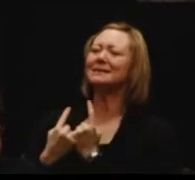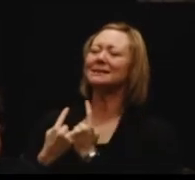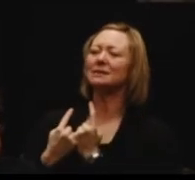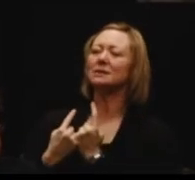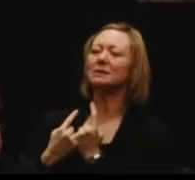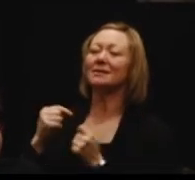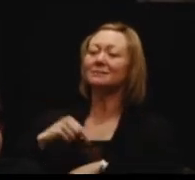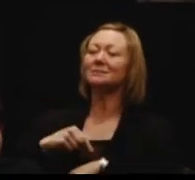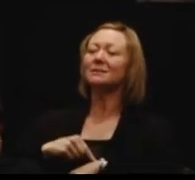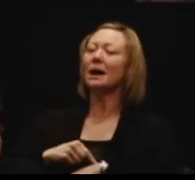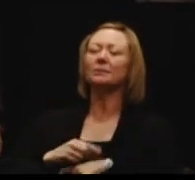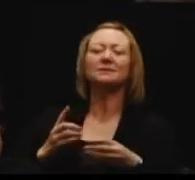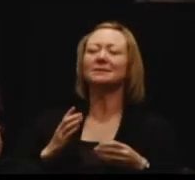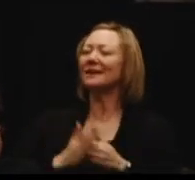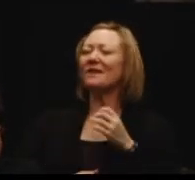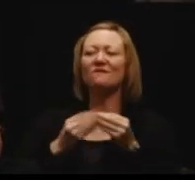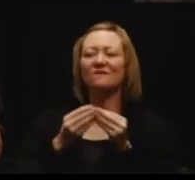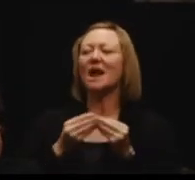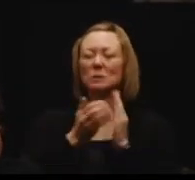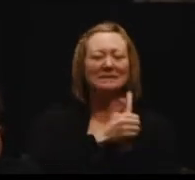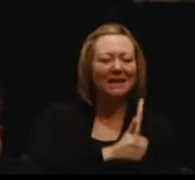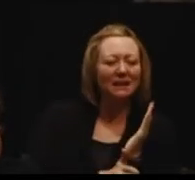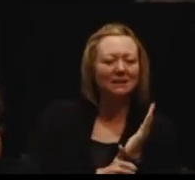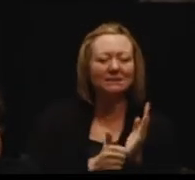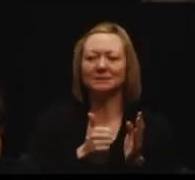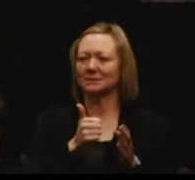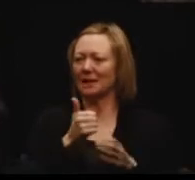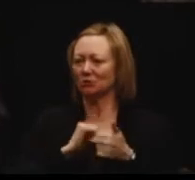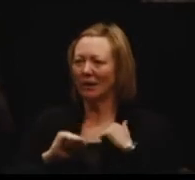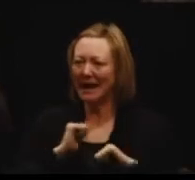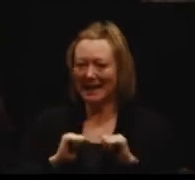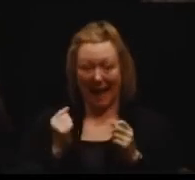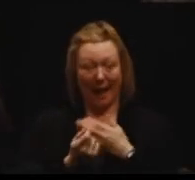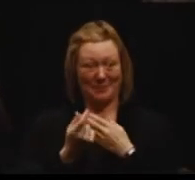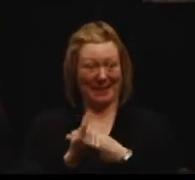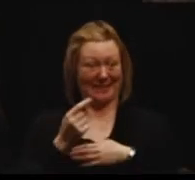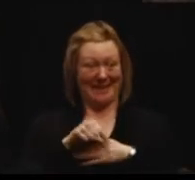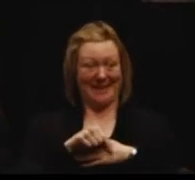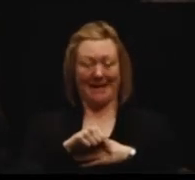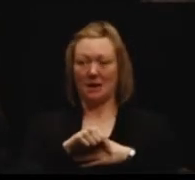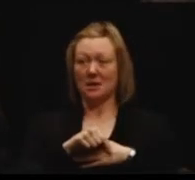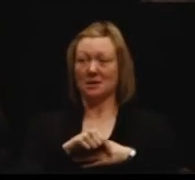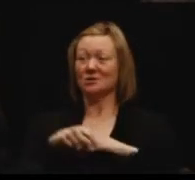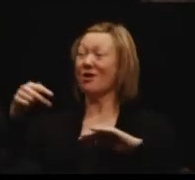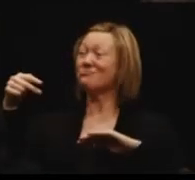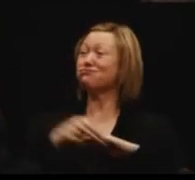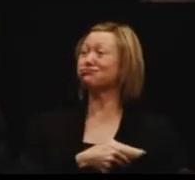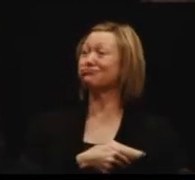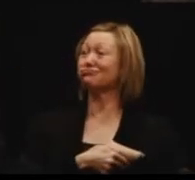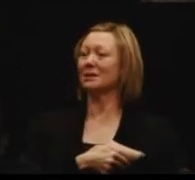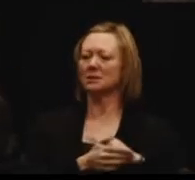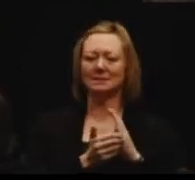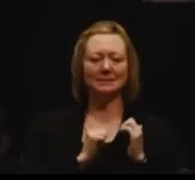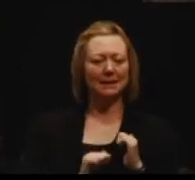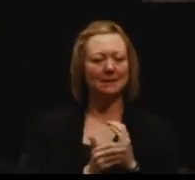and education training that was happening within those state-owned enterprises. And so when we abolished them, we lost a lot of that skills training